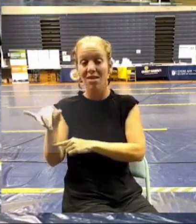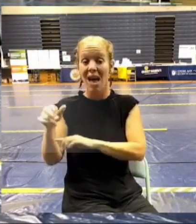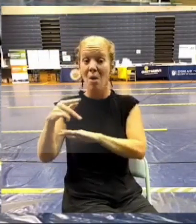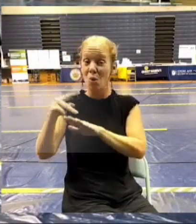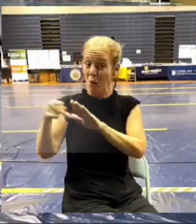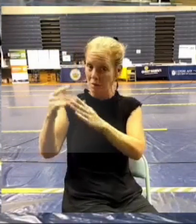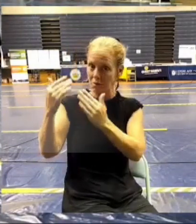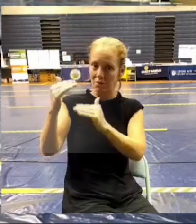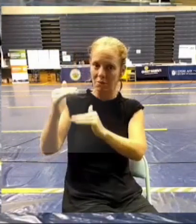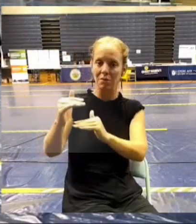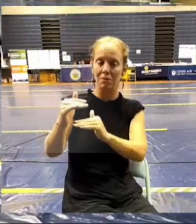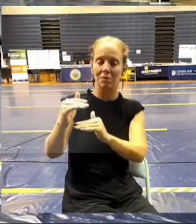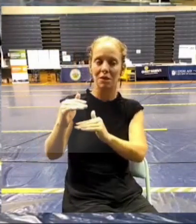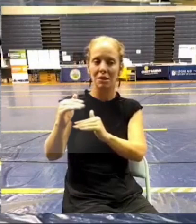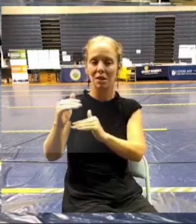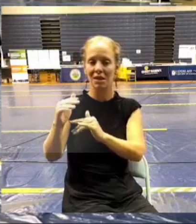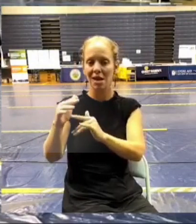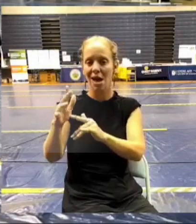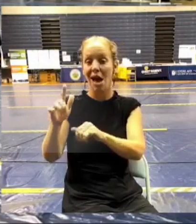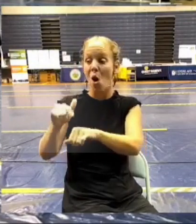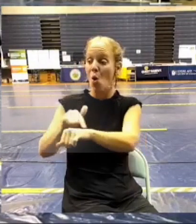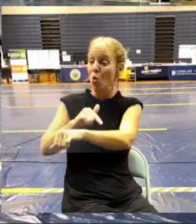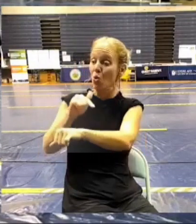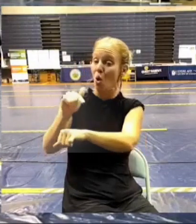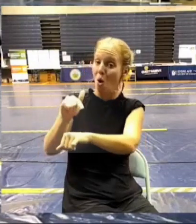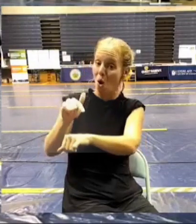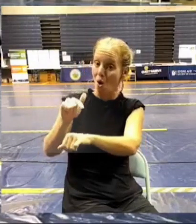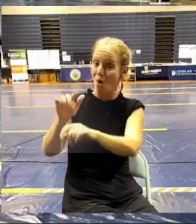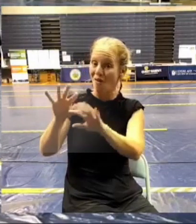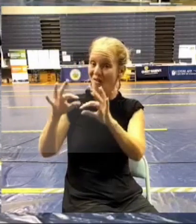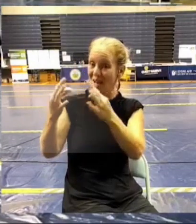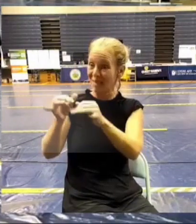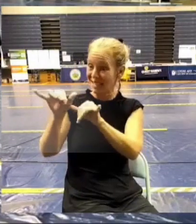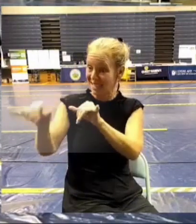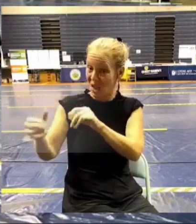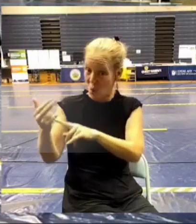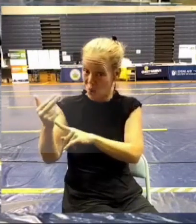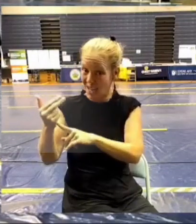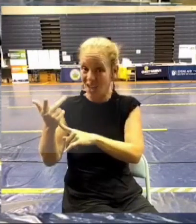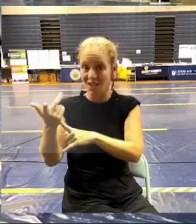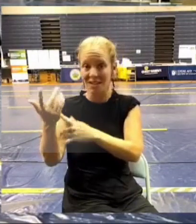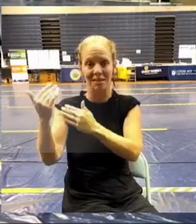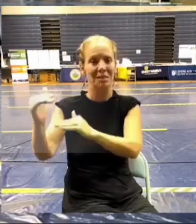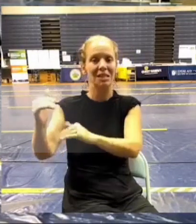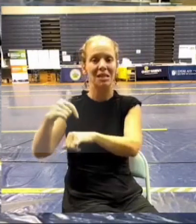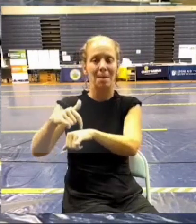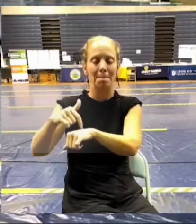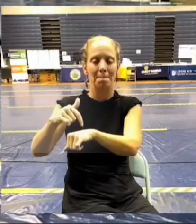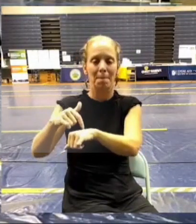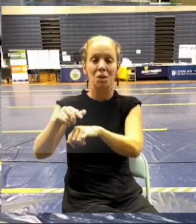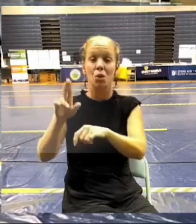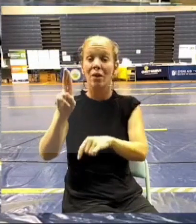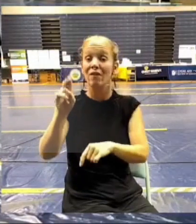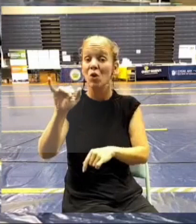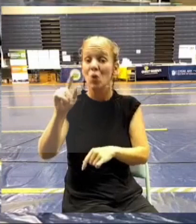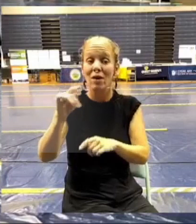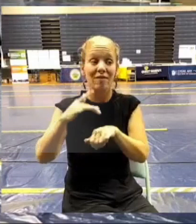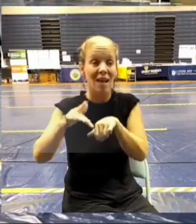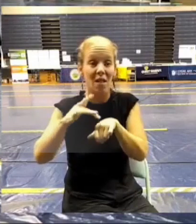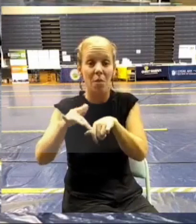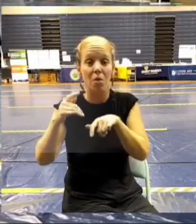That program is limited as far as how long I can sustain you in that program. And so once a unit's